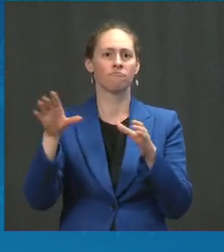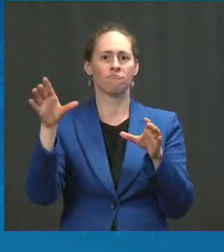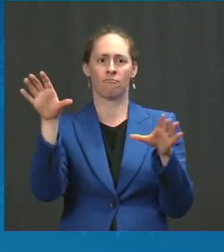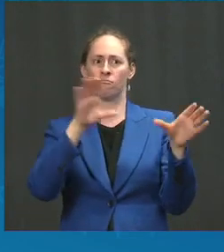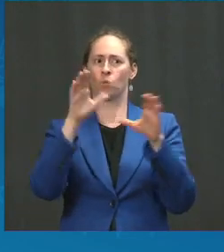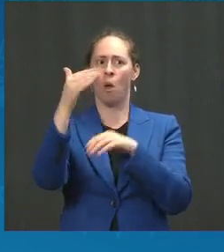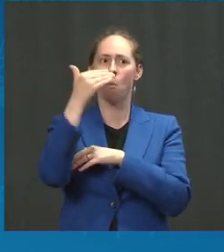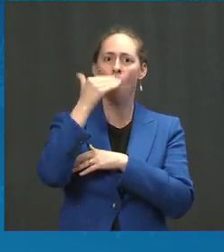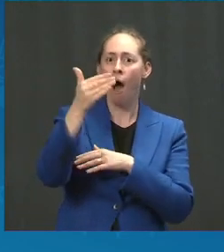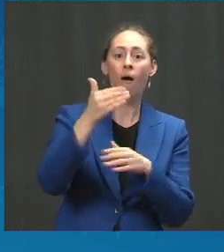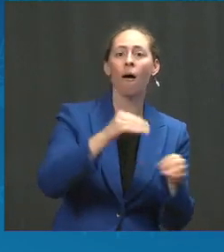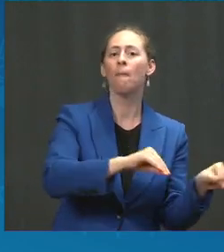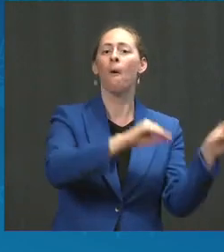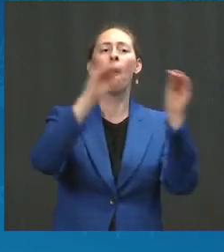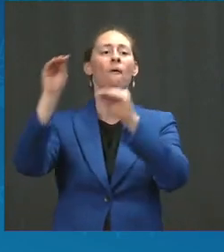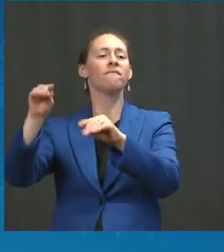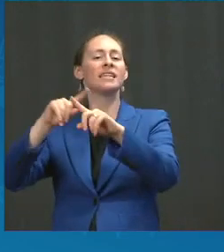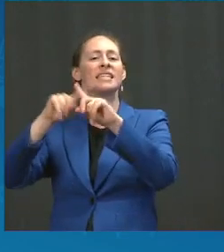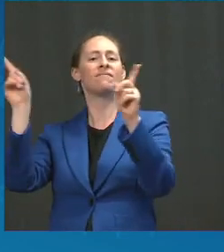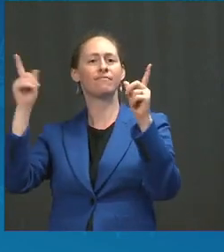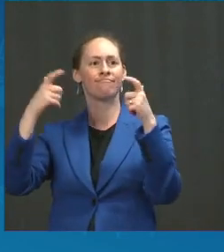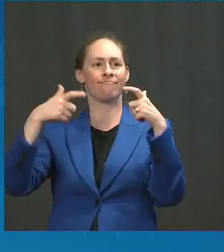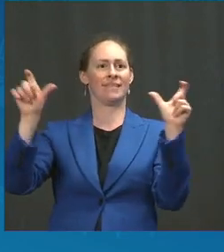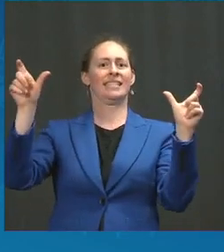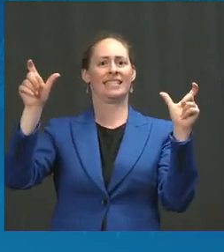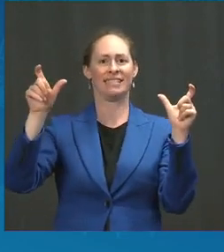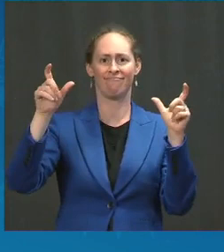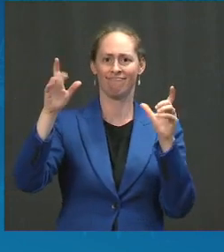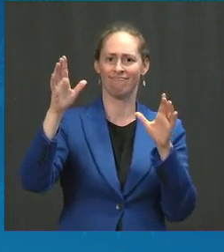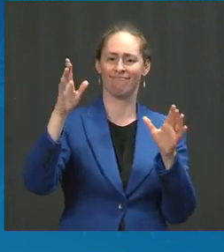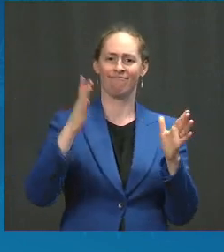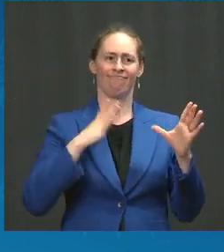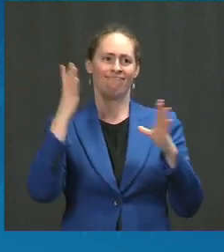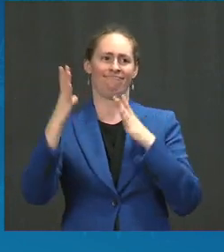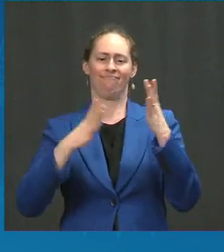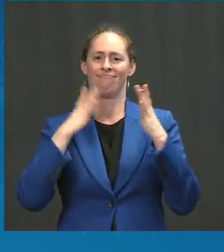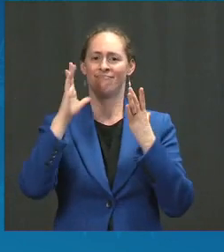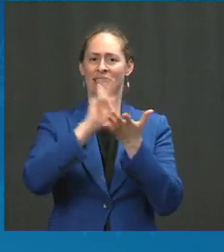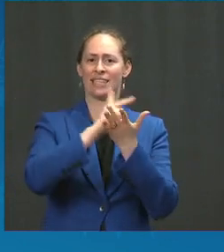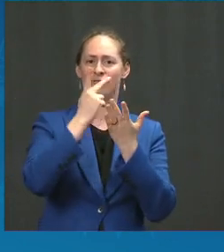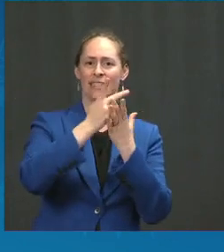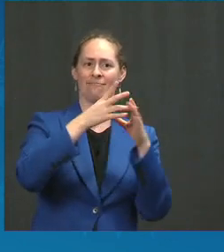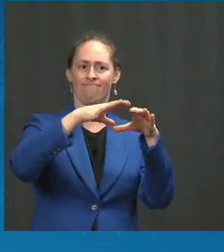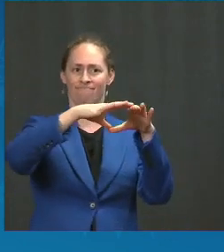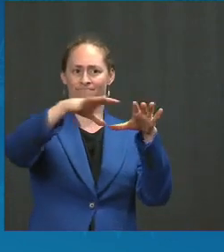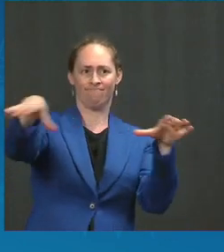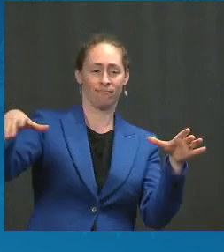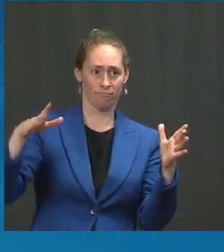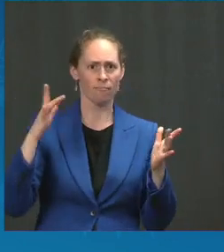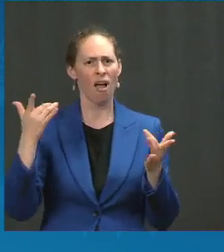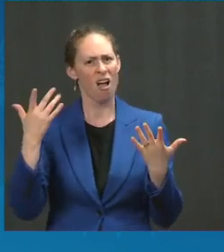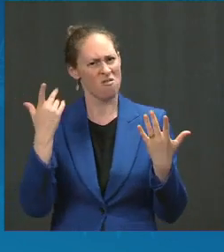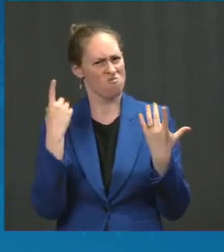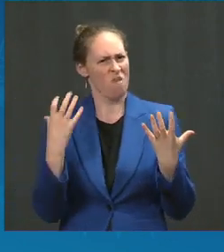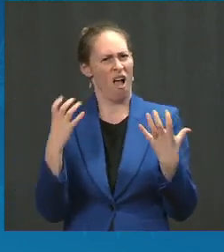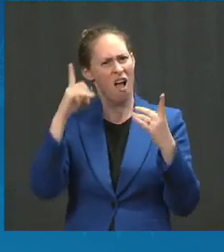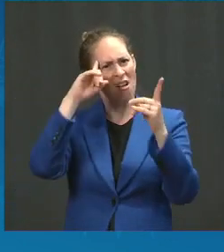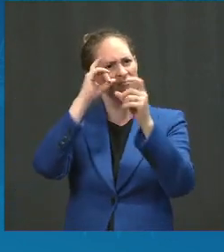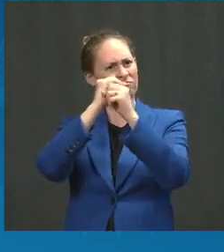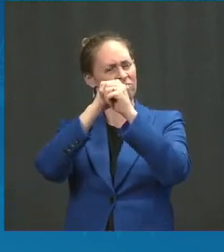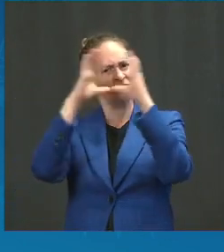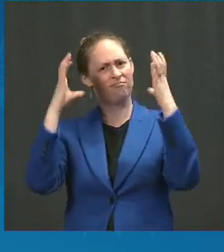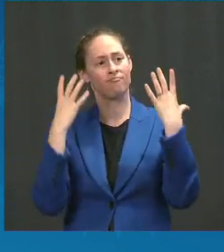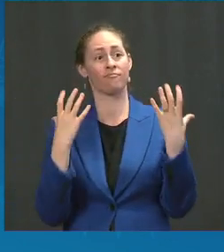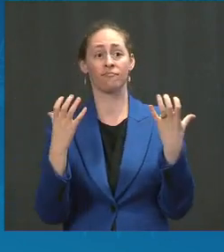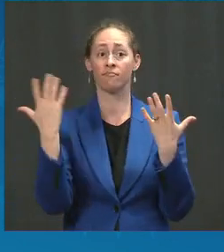apparatus. And so she had the ambition and she went to a community lender to invest, knowing that